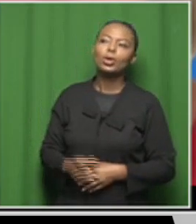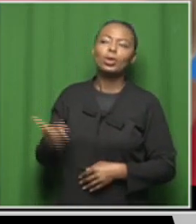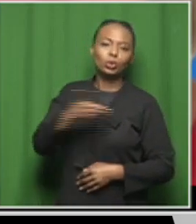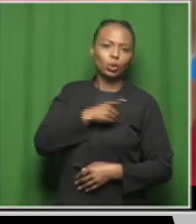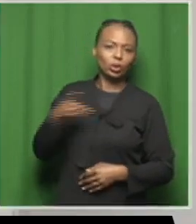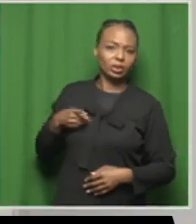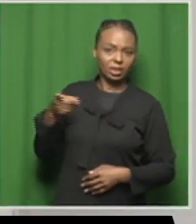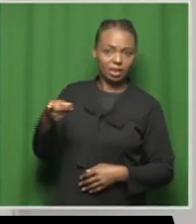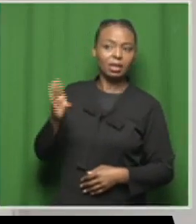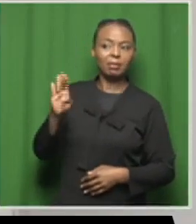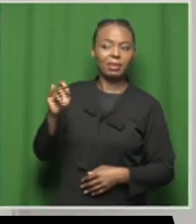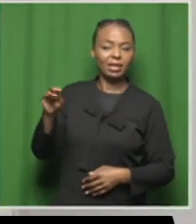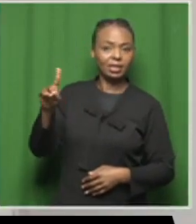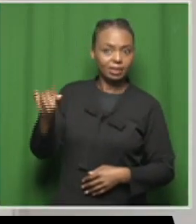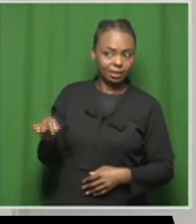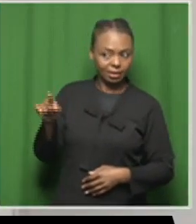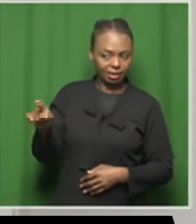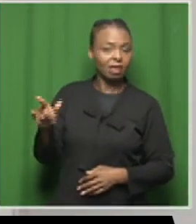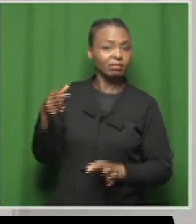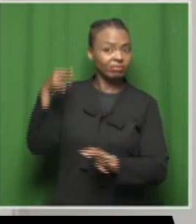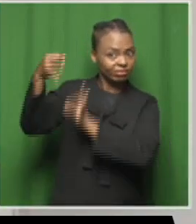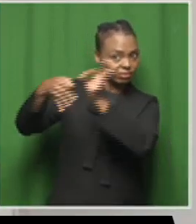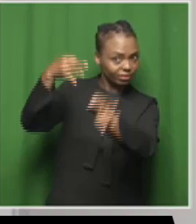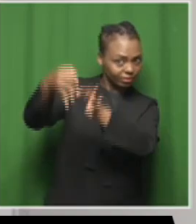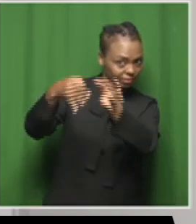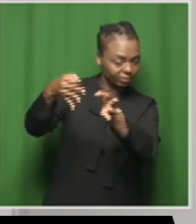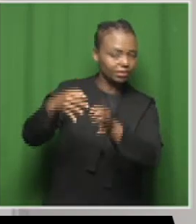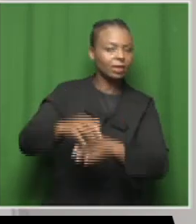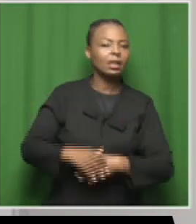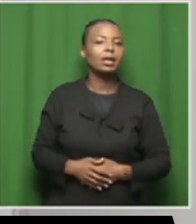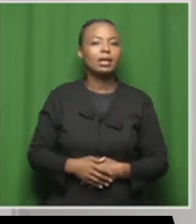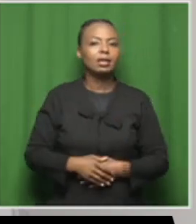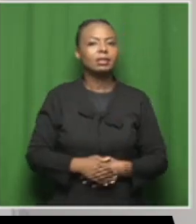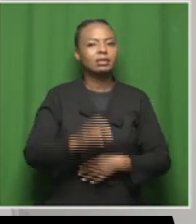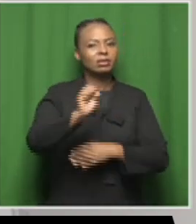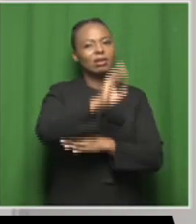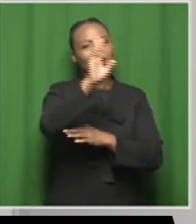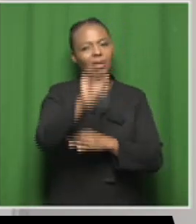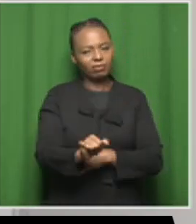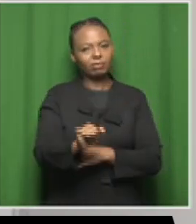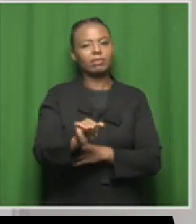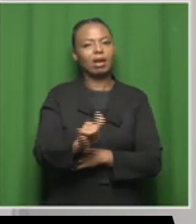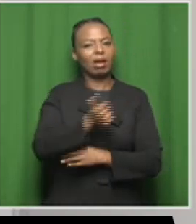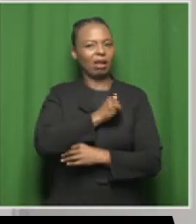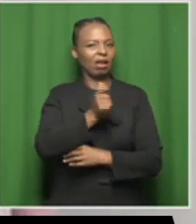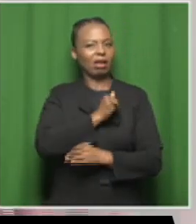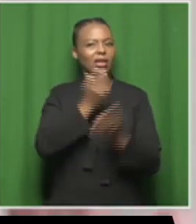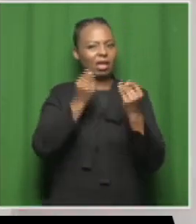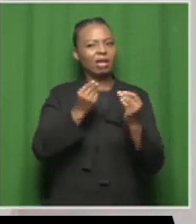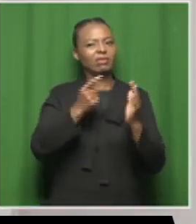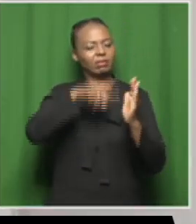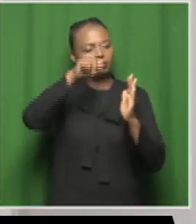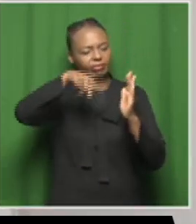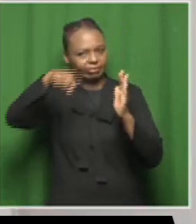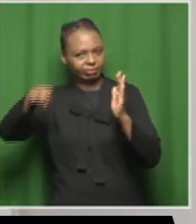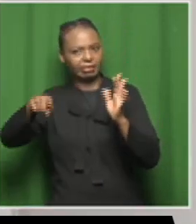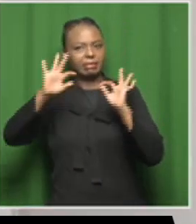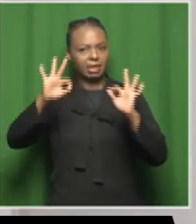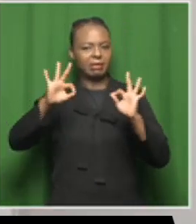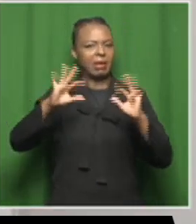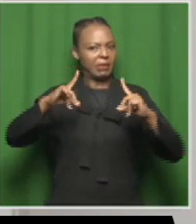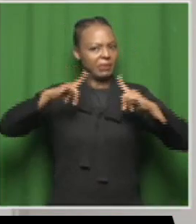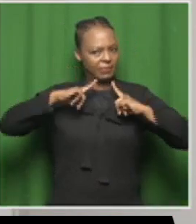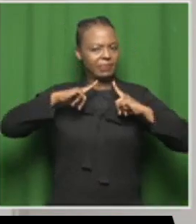highlighted, South Africa has a very advanced surveillance system, and we are really on top of